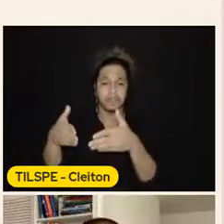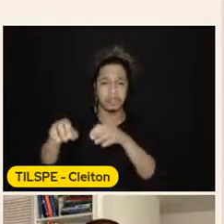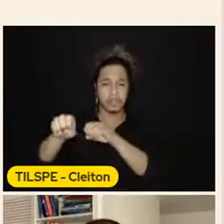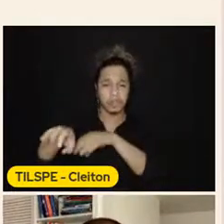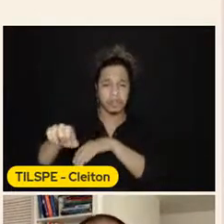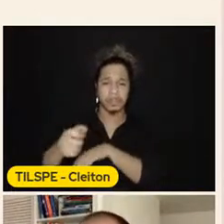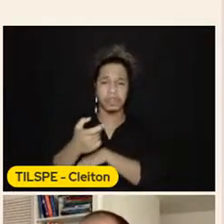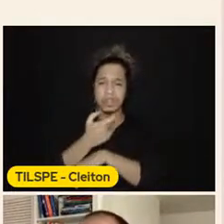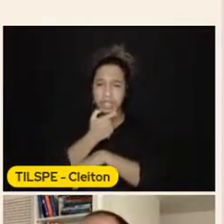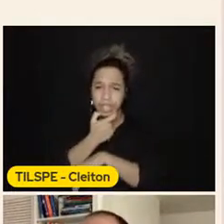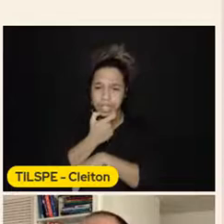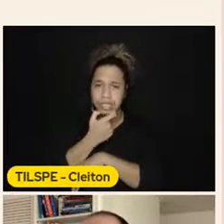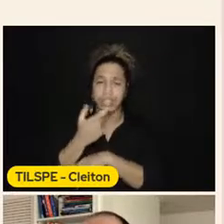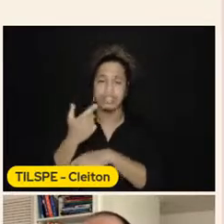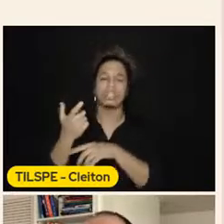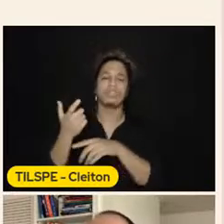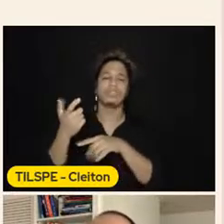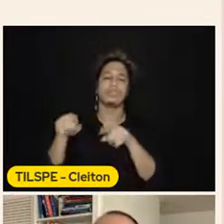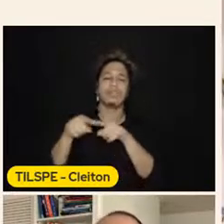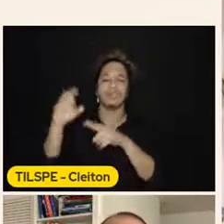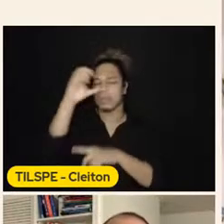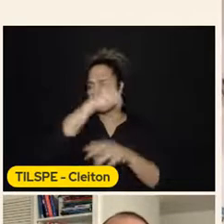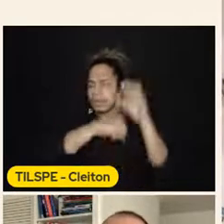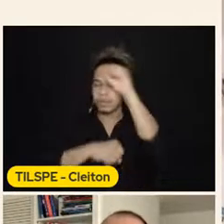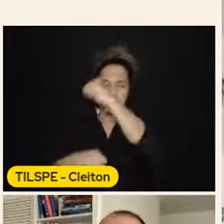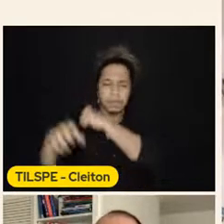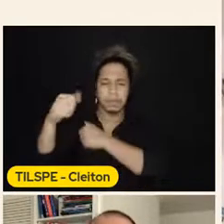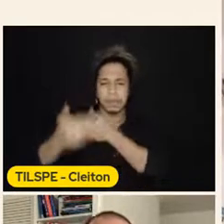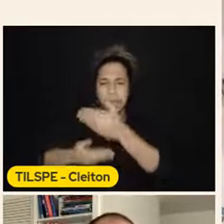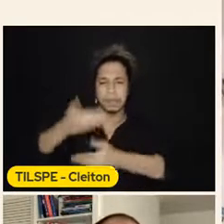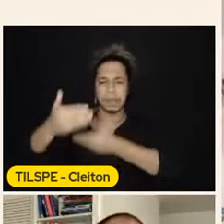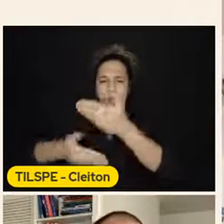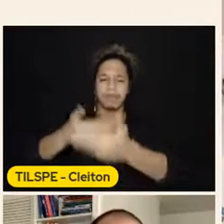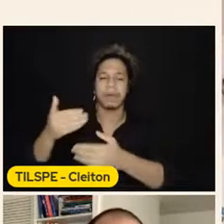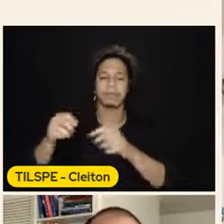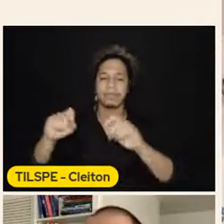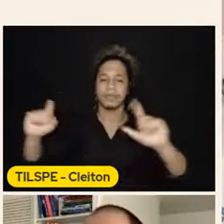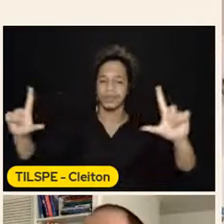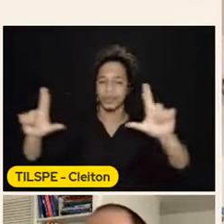Content-Based Learning. As I said,